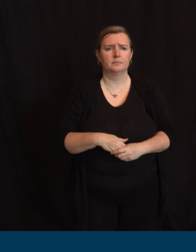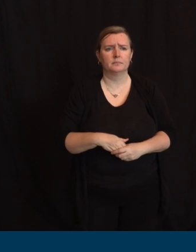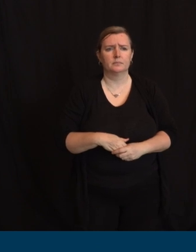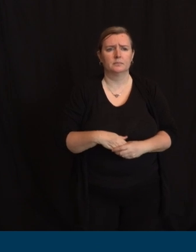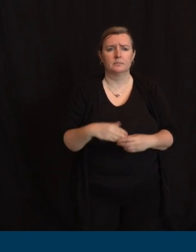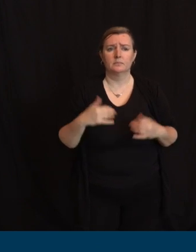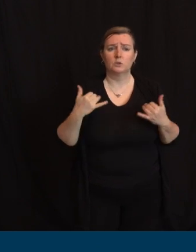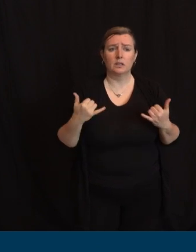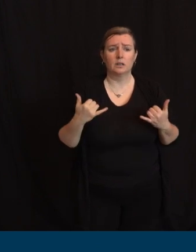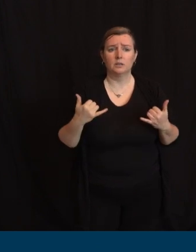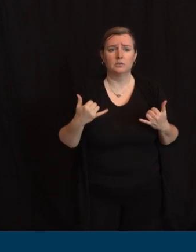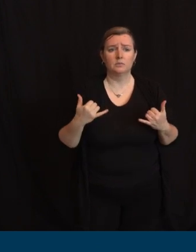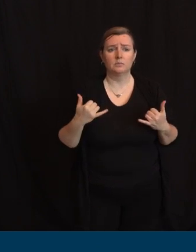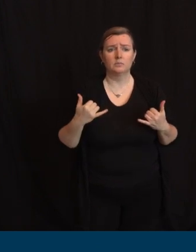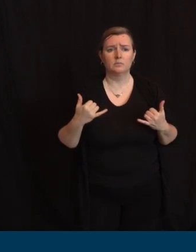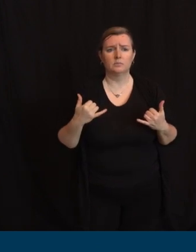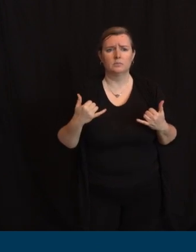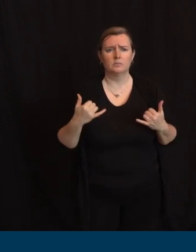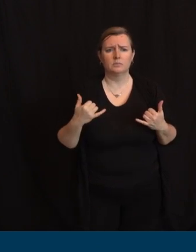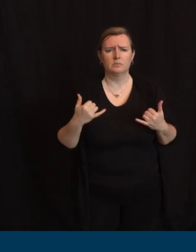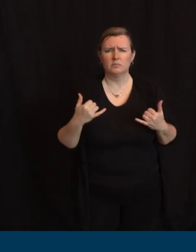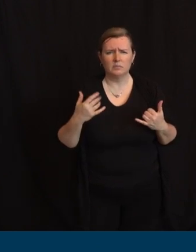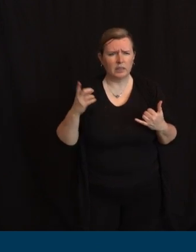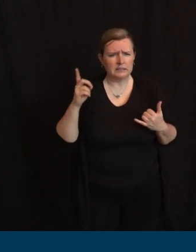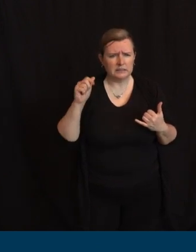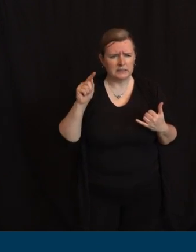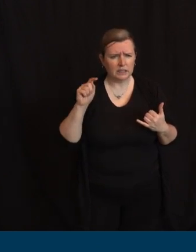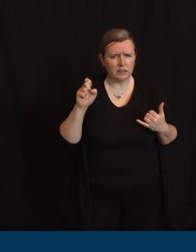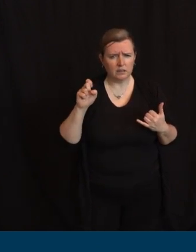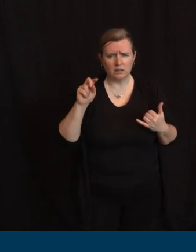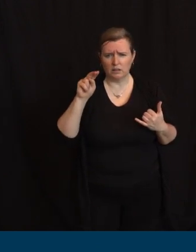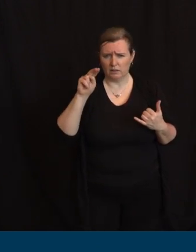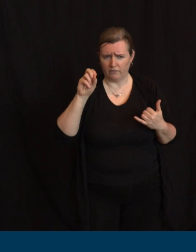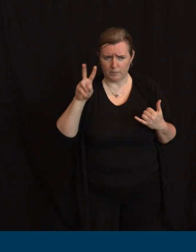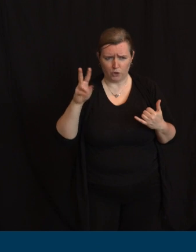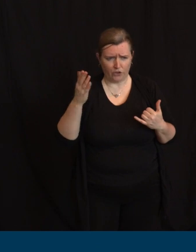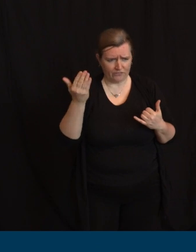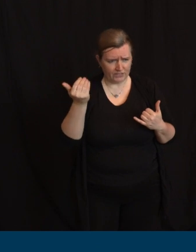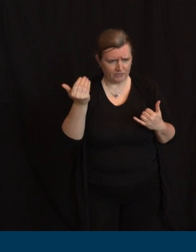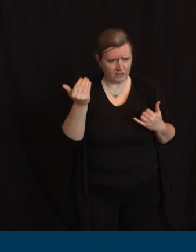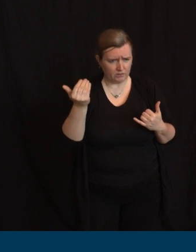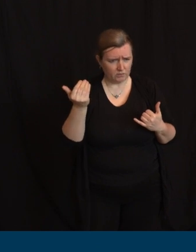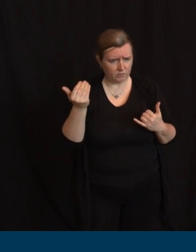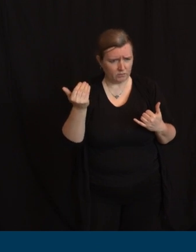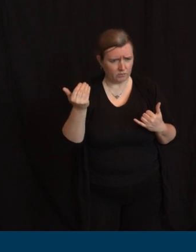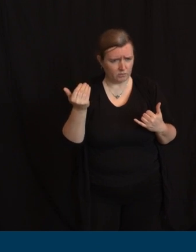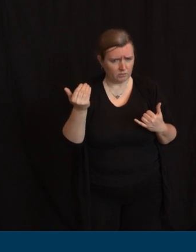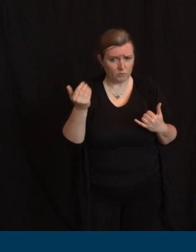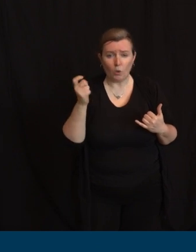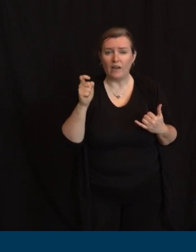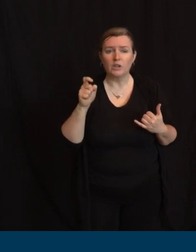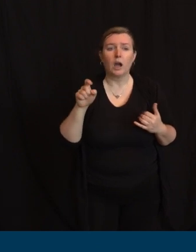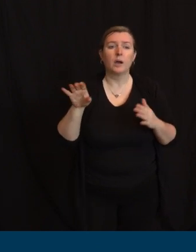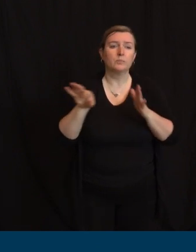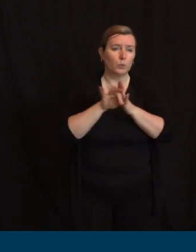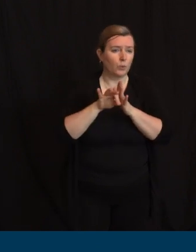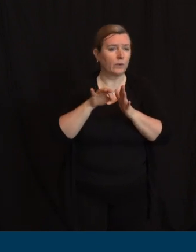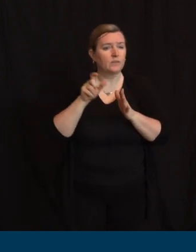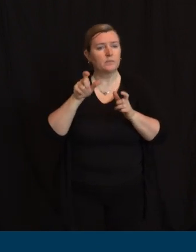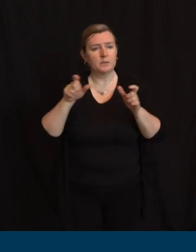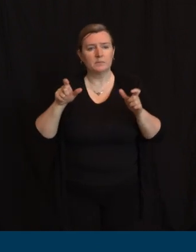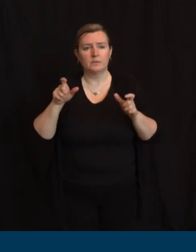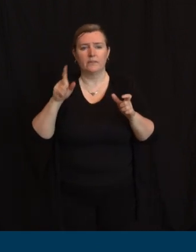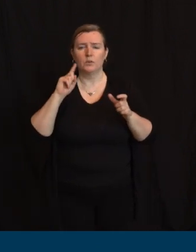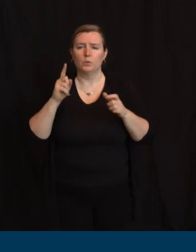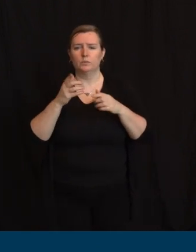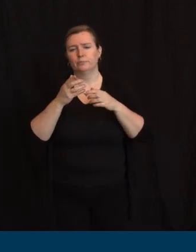of when we need to appoint folks to a redistricting commission. I believe it's by